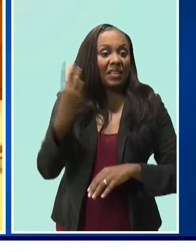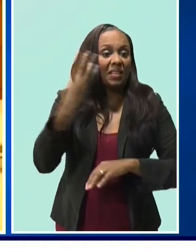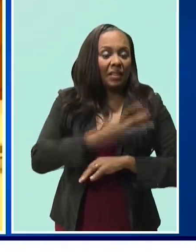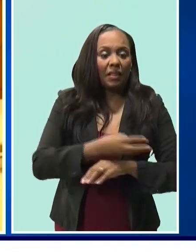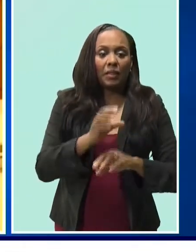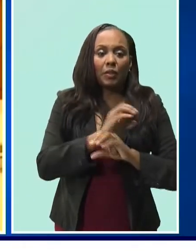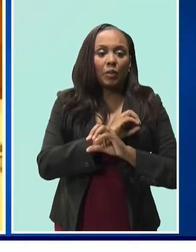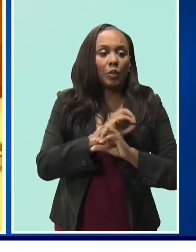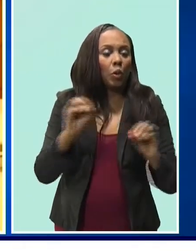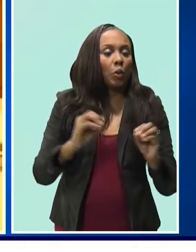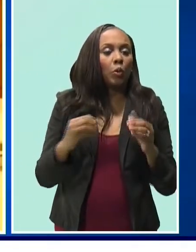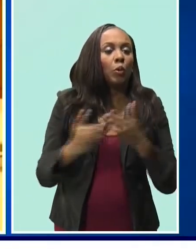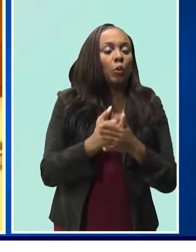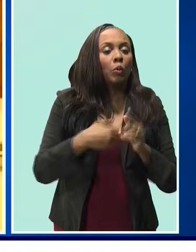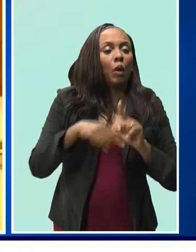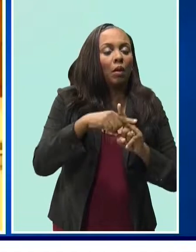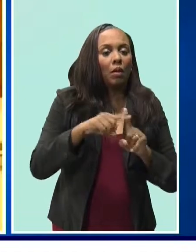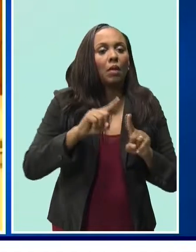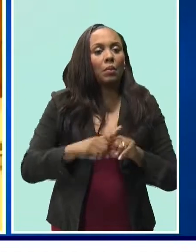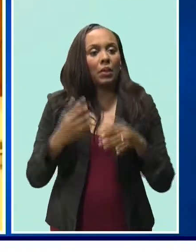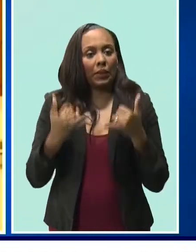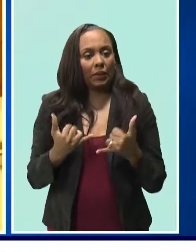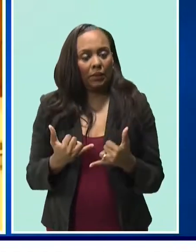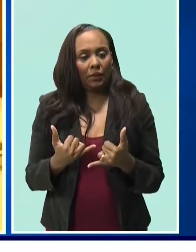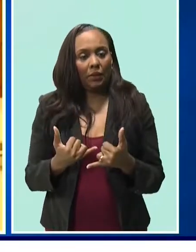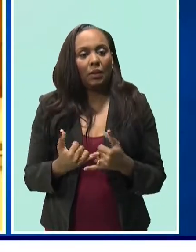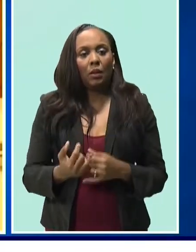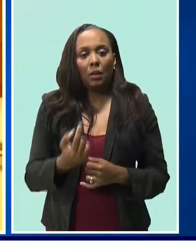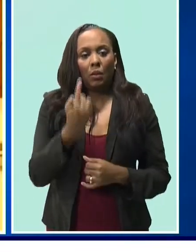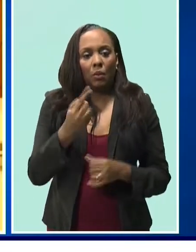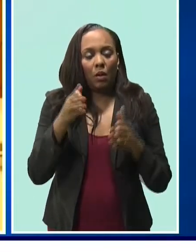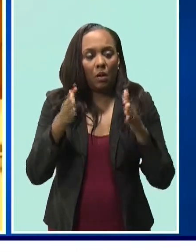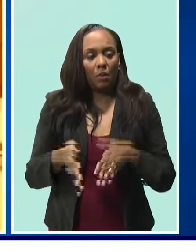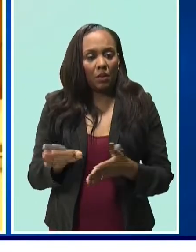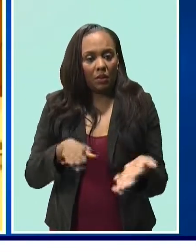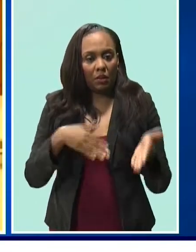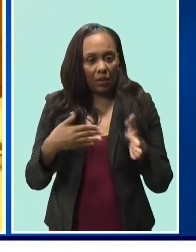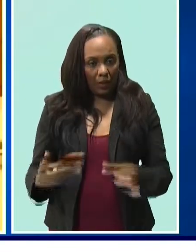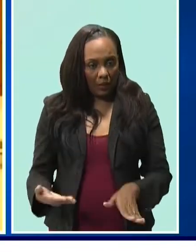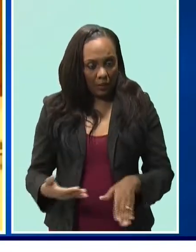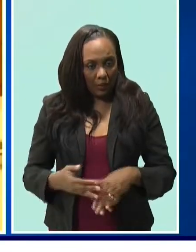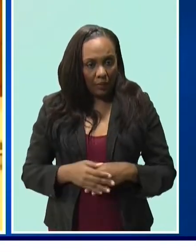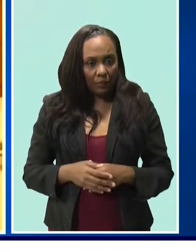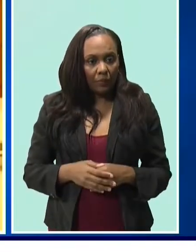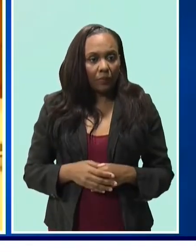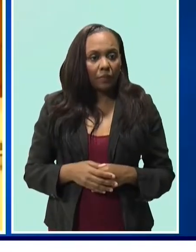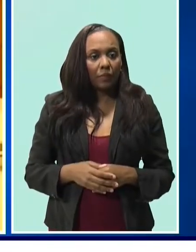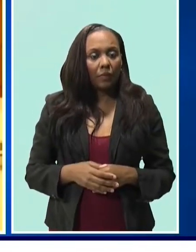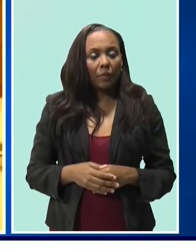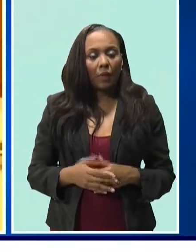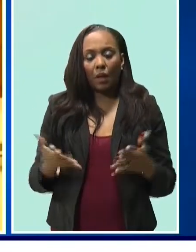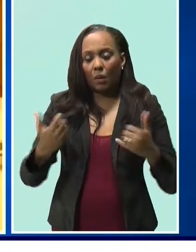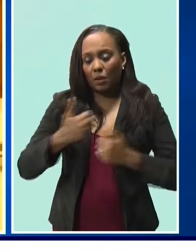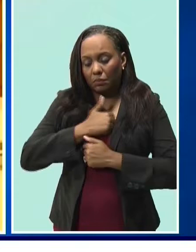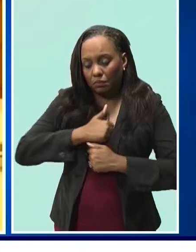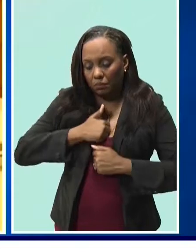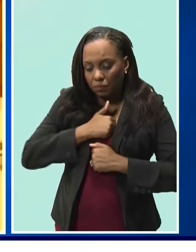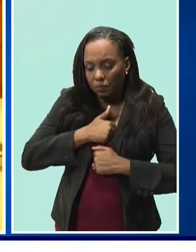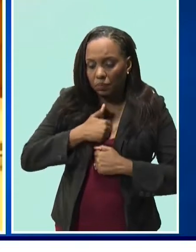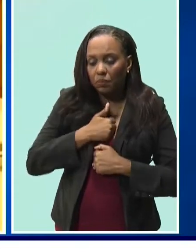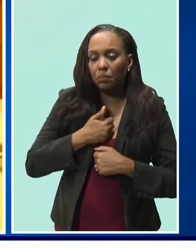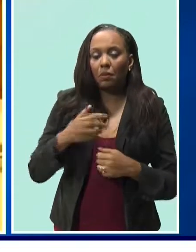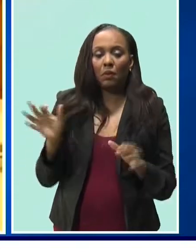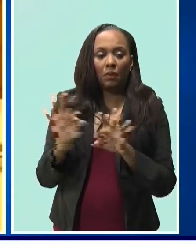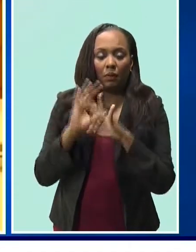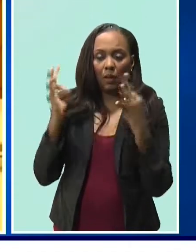deaths. Barbados is recording a death today. And as I said, I would like to send my condolences to